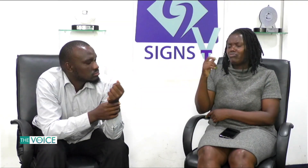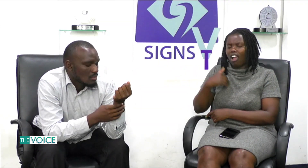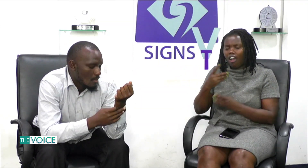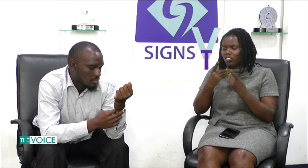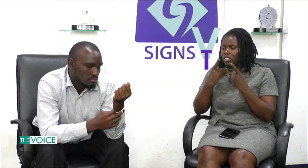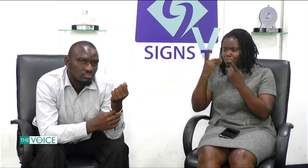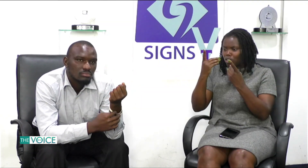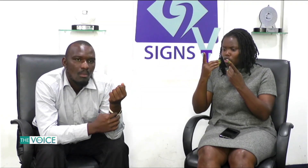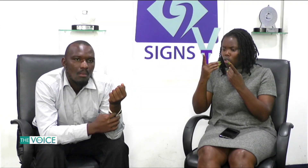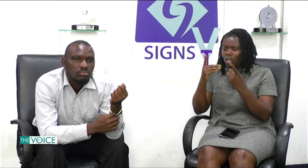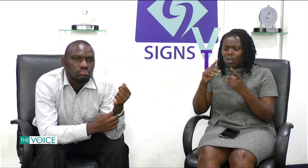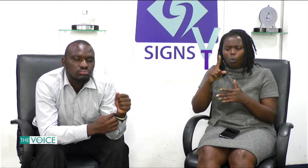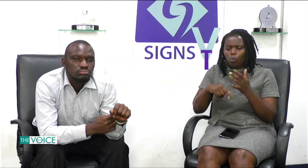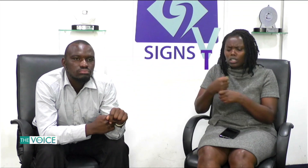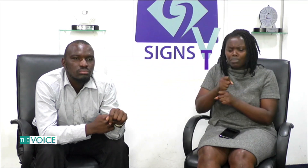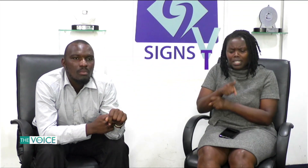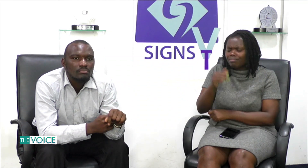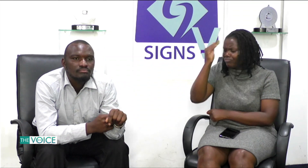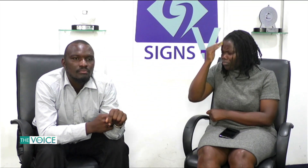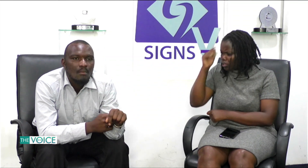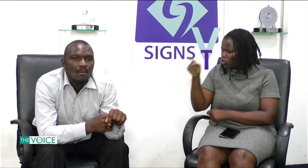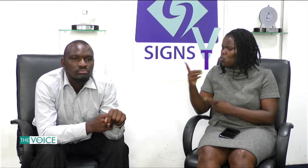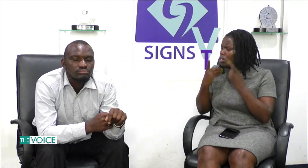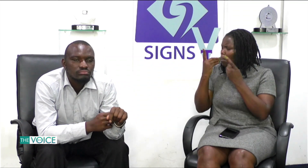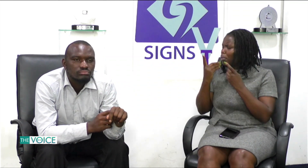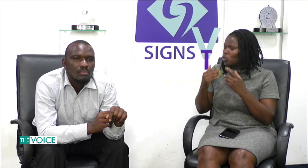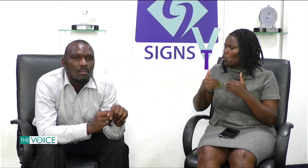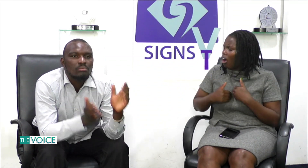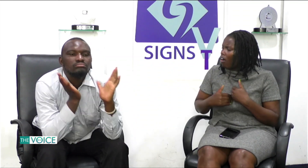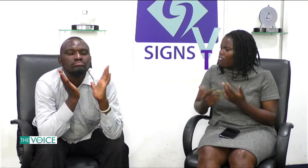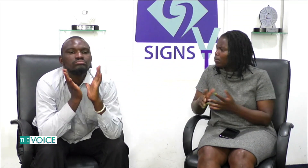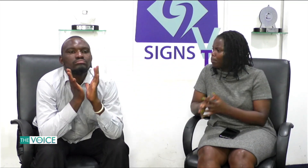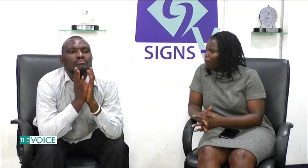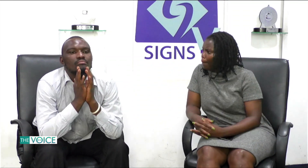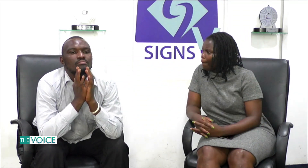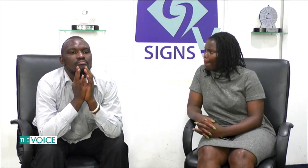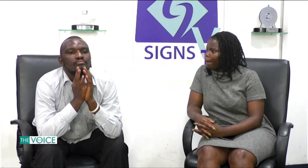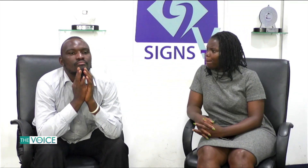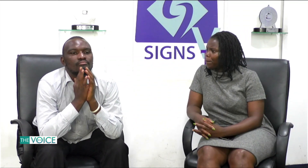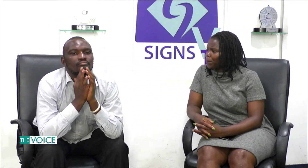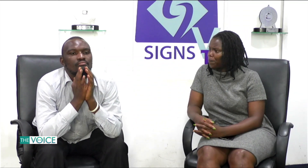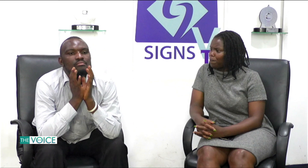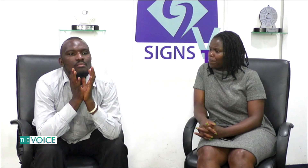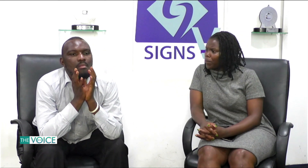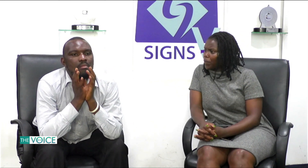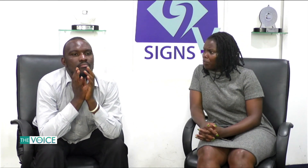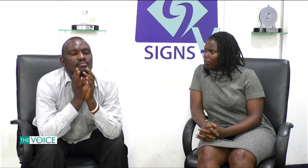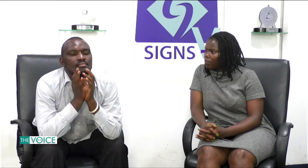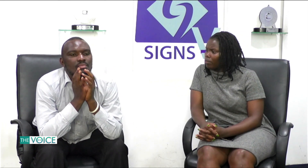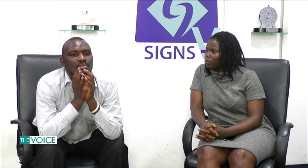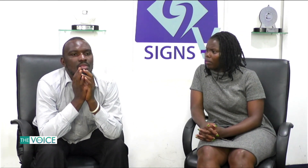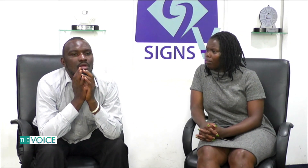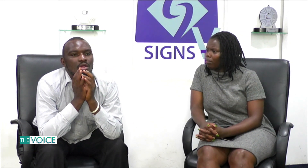you So how did you come to how did you now come to realize that you are in